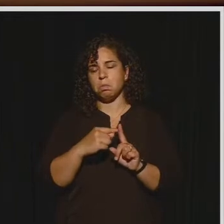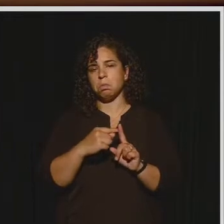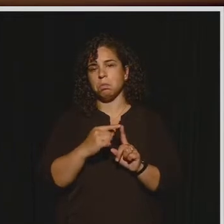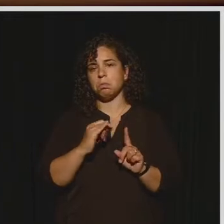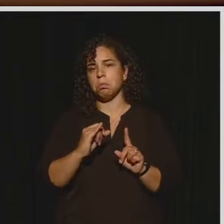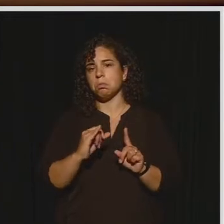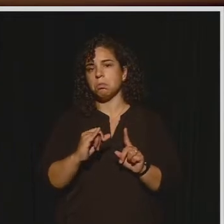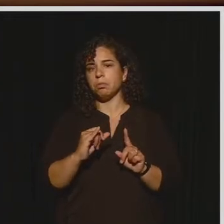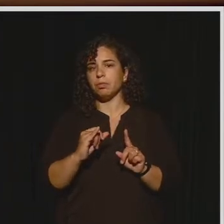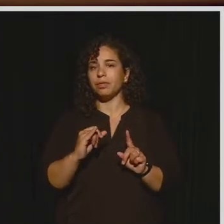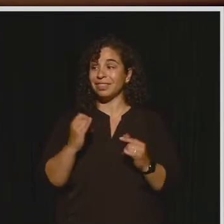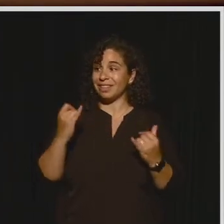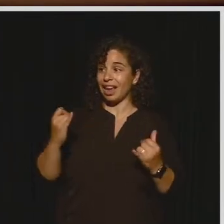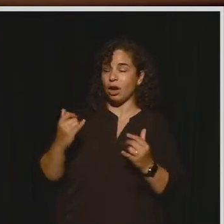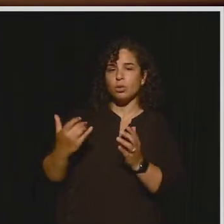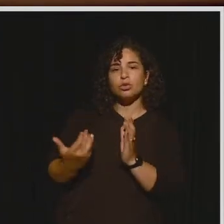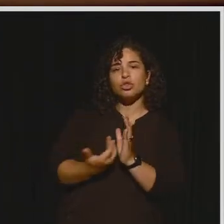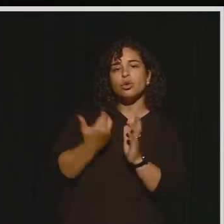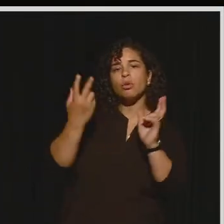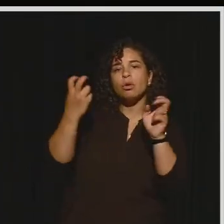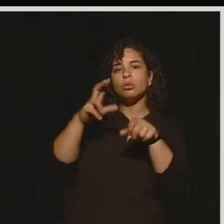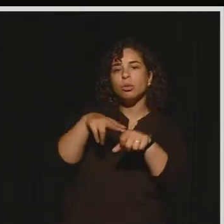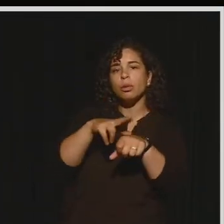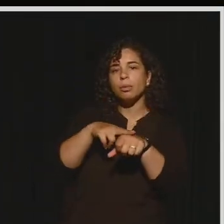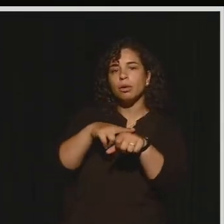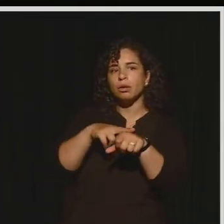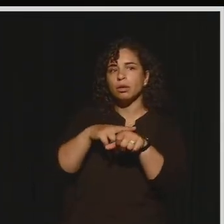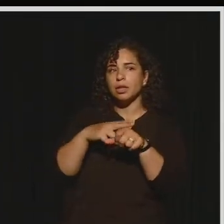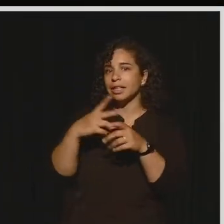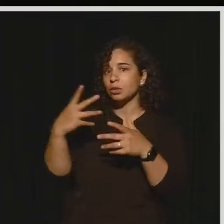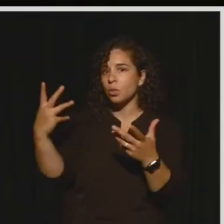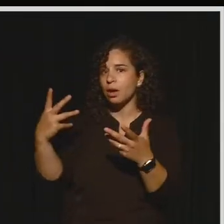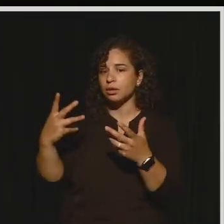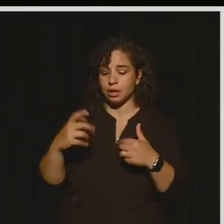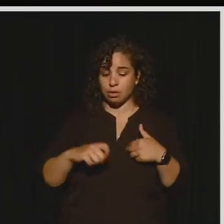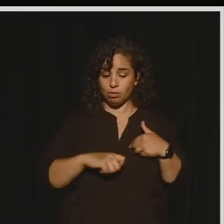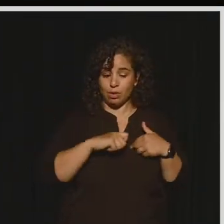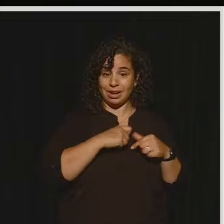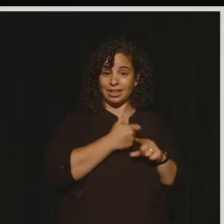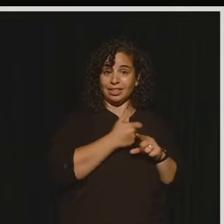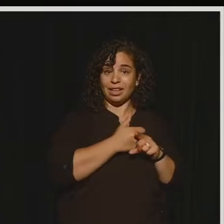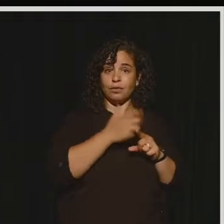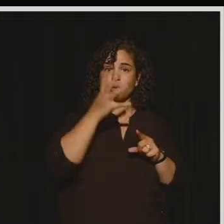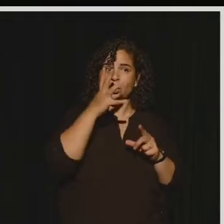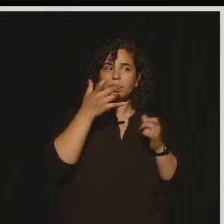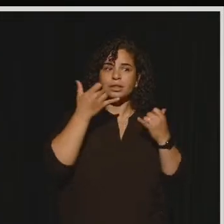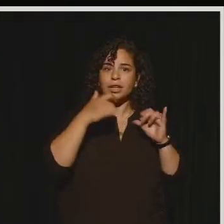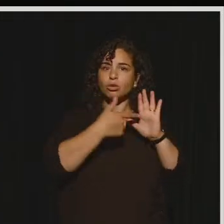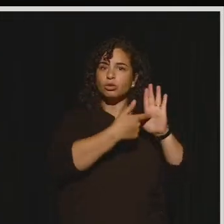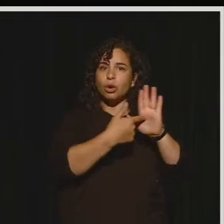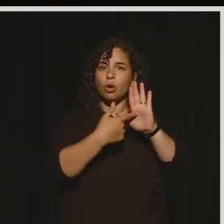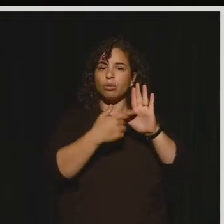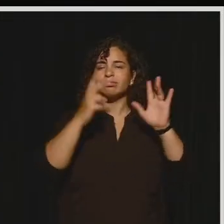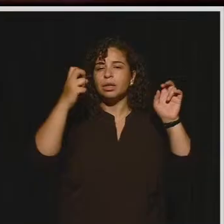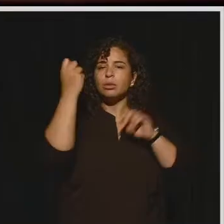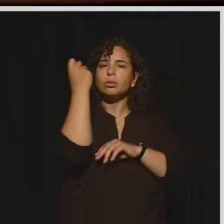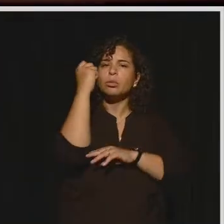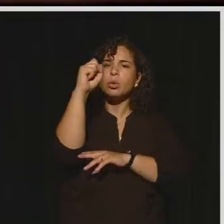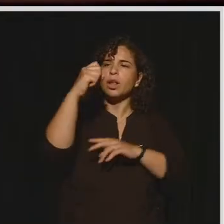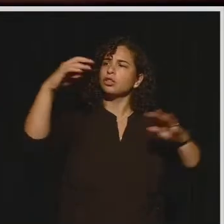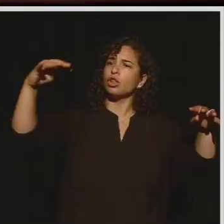what is our new normal? And does Pride go back to being a protest, and in this case, a protest that is